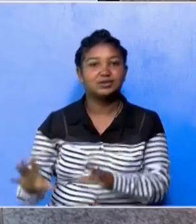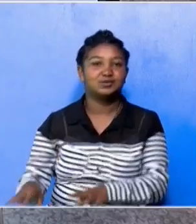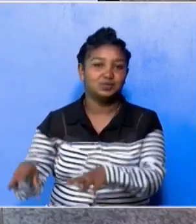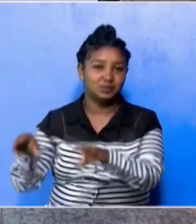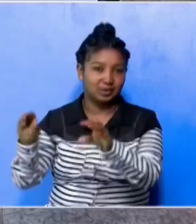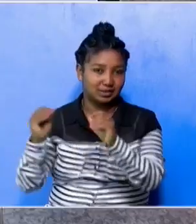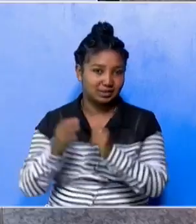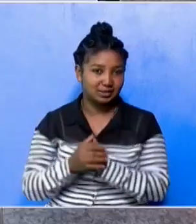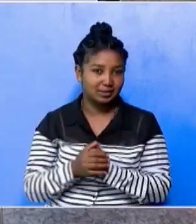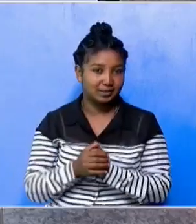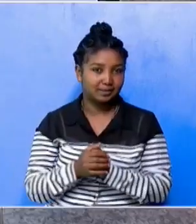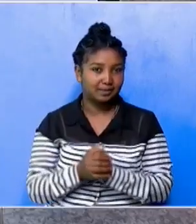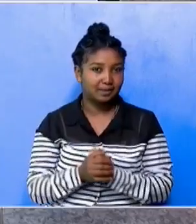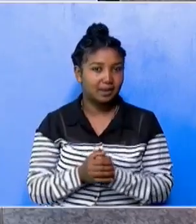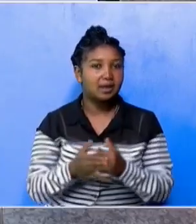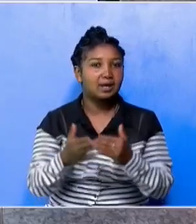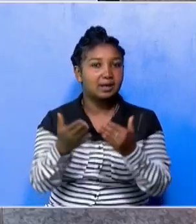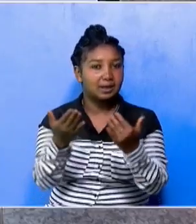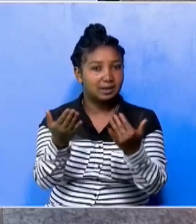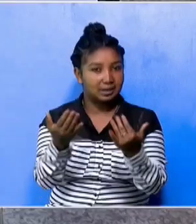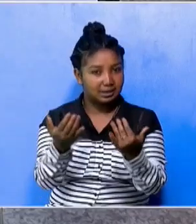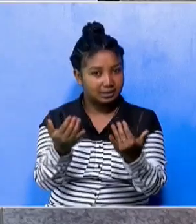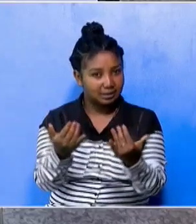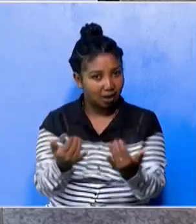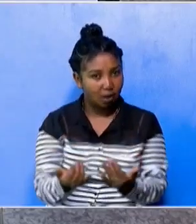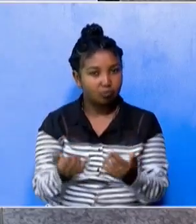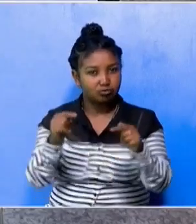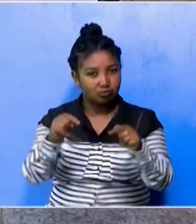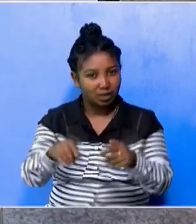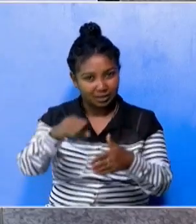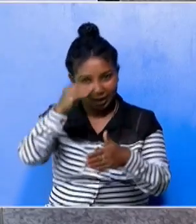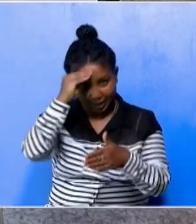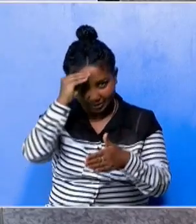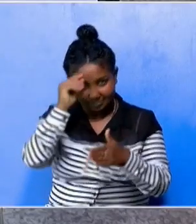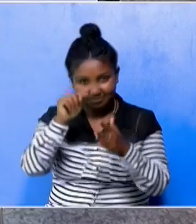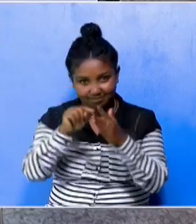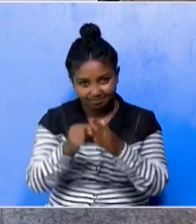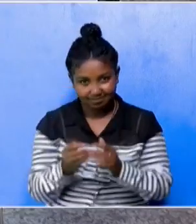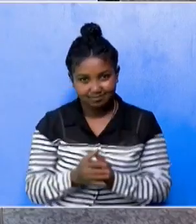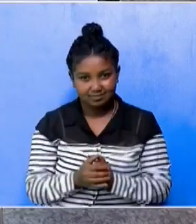Students, let's say something about our today's lesson.